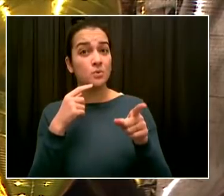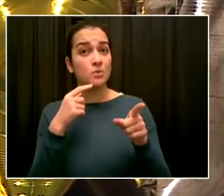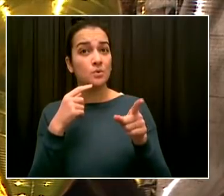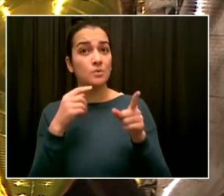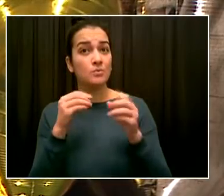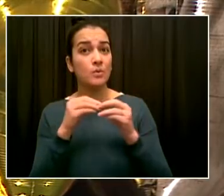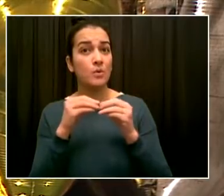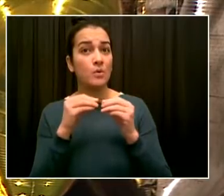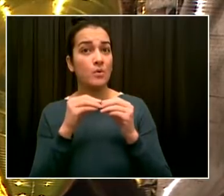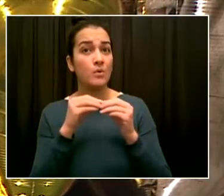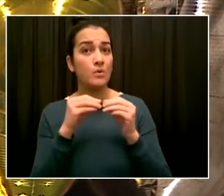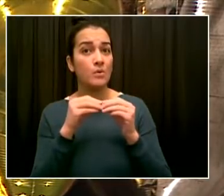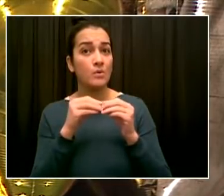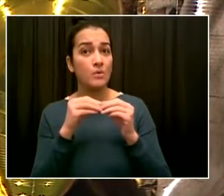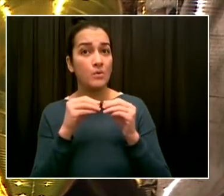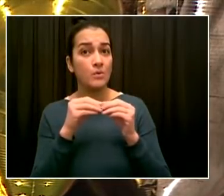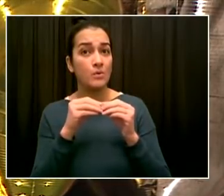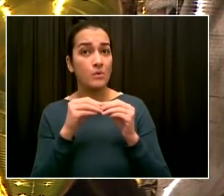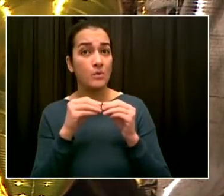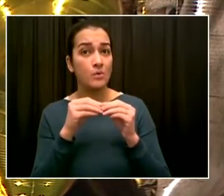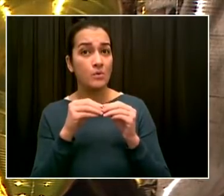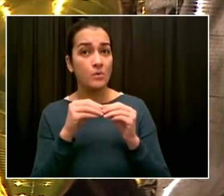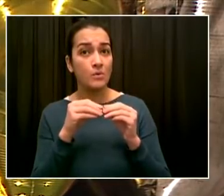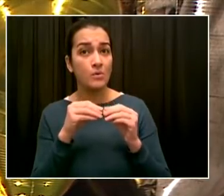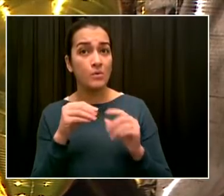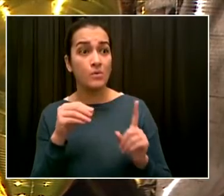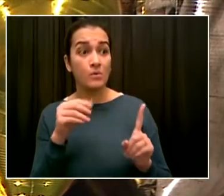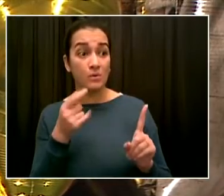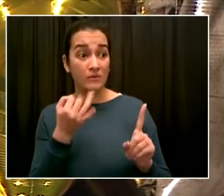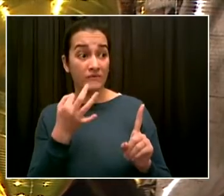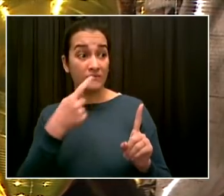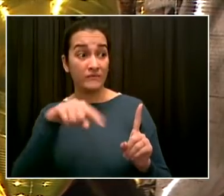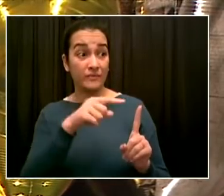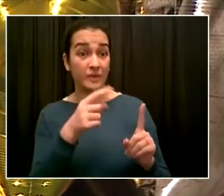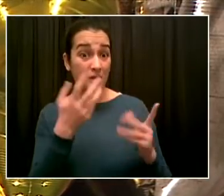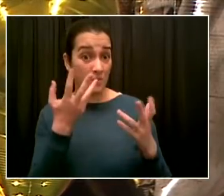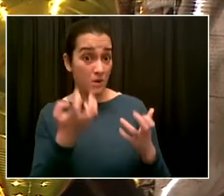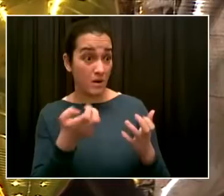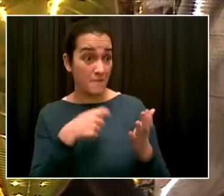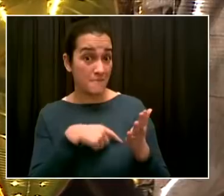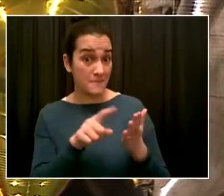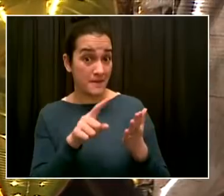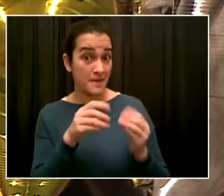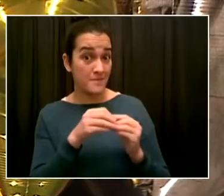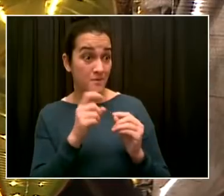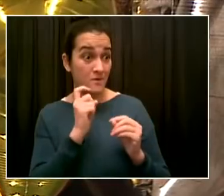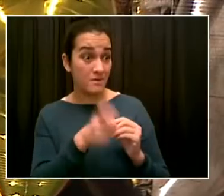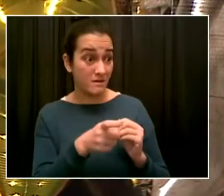I can hear the passion in your voice, and you believe what you're saying, but I'm going to just tell you, I lived it,